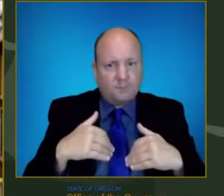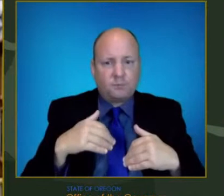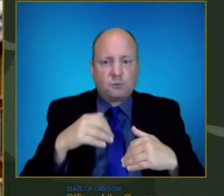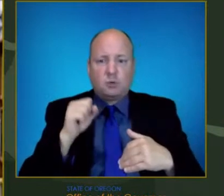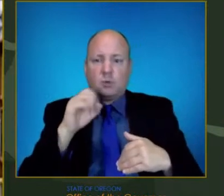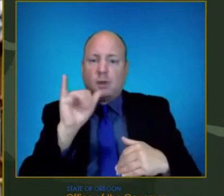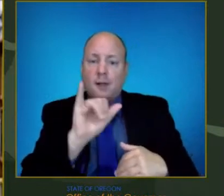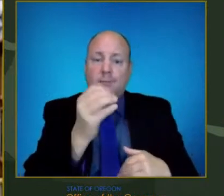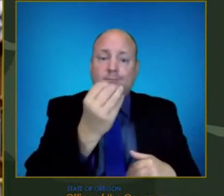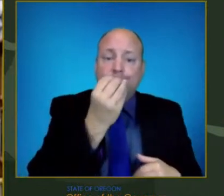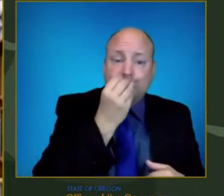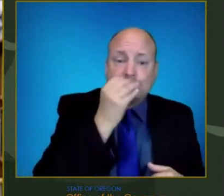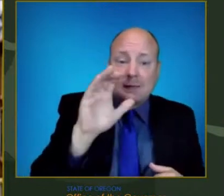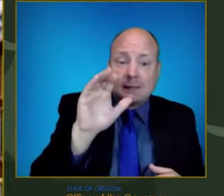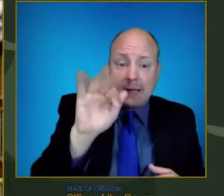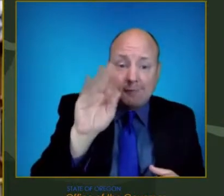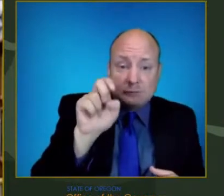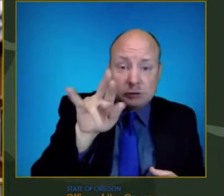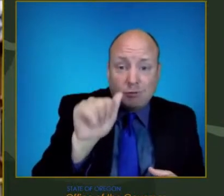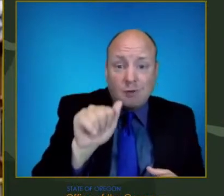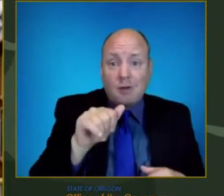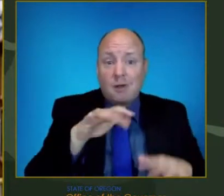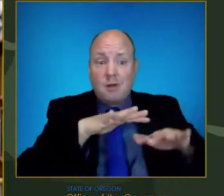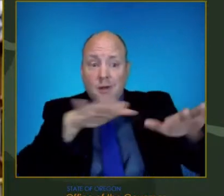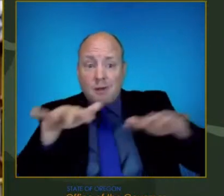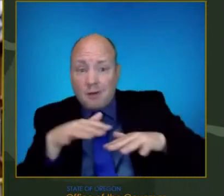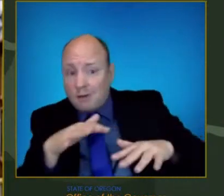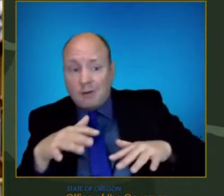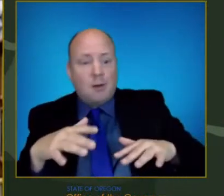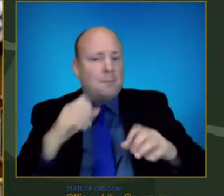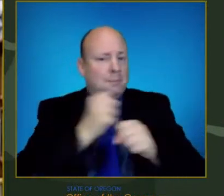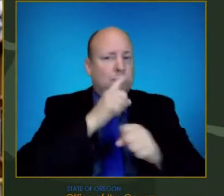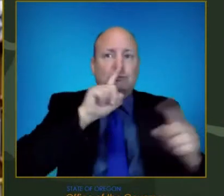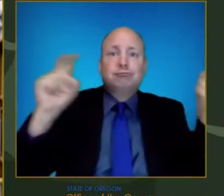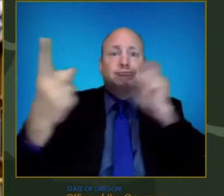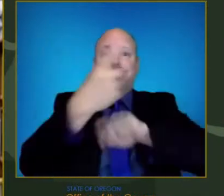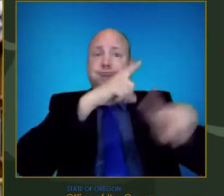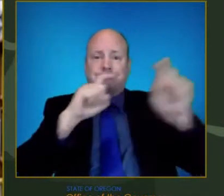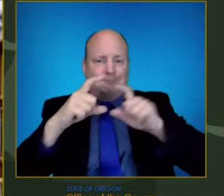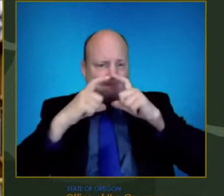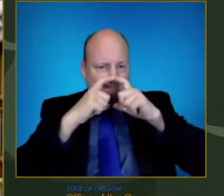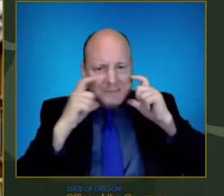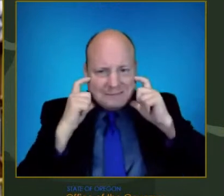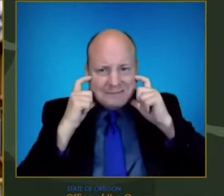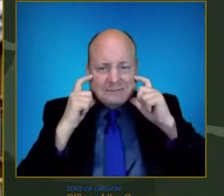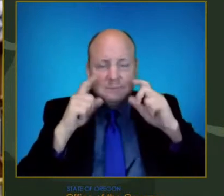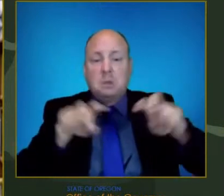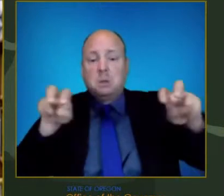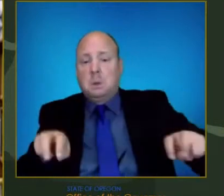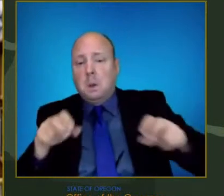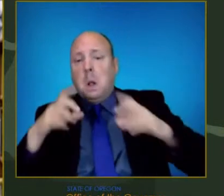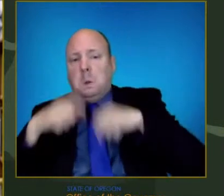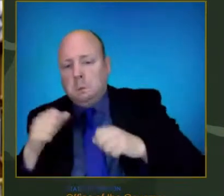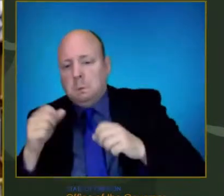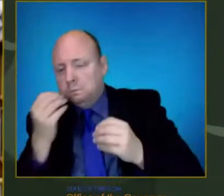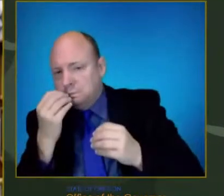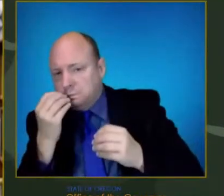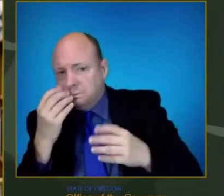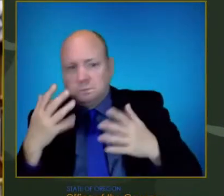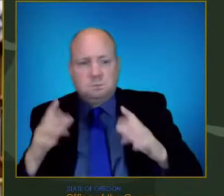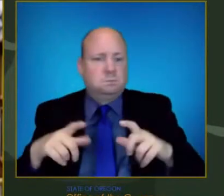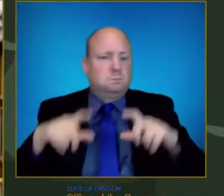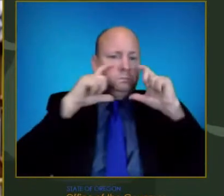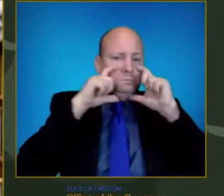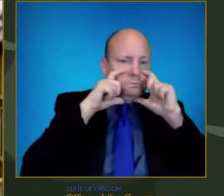getting quarantined because it allows students to be closer together in those indoor settings. The third one is physical distancing